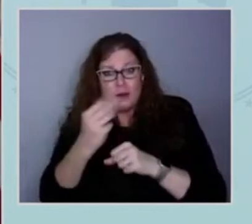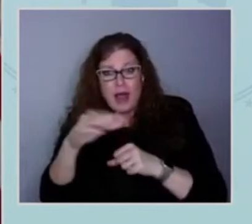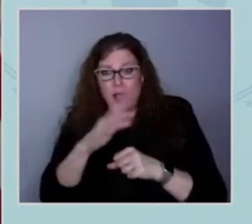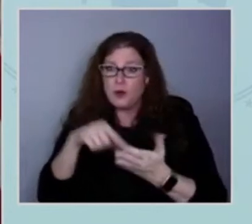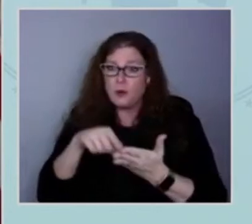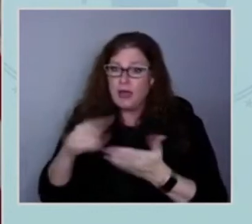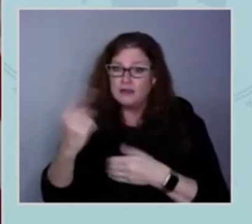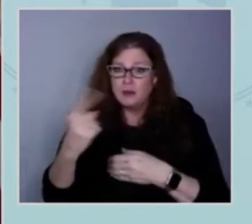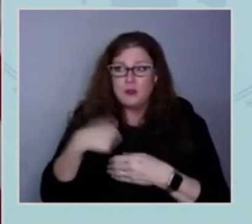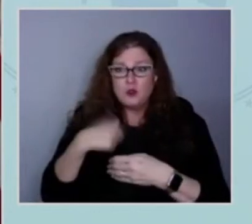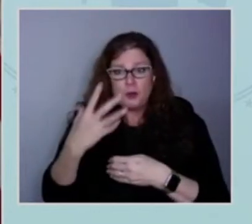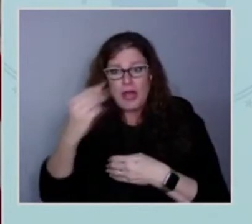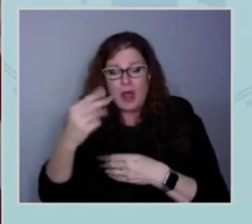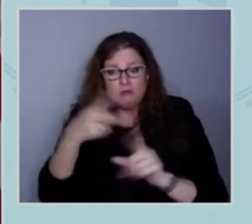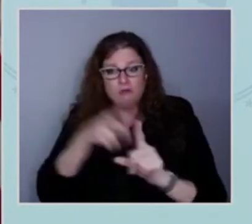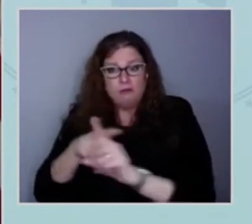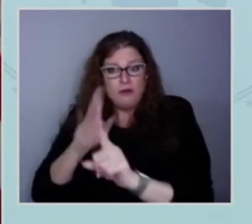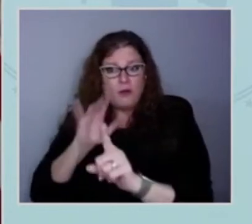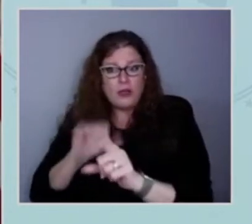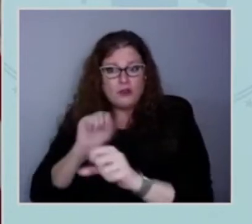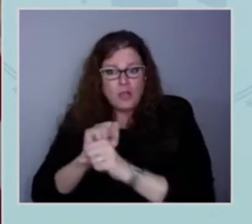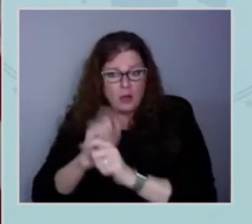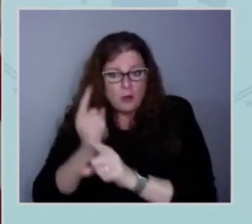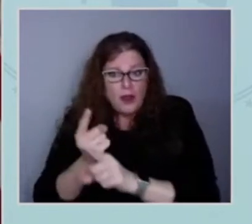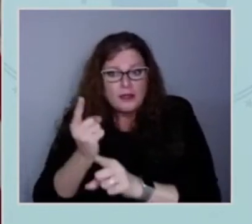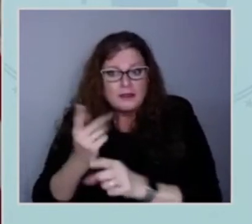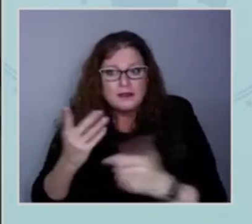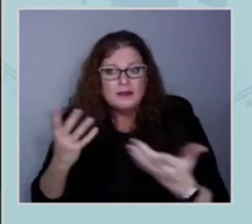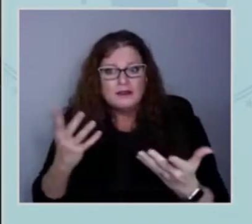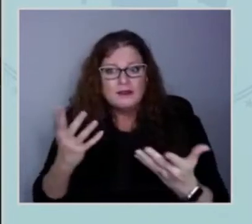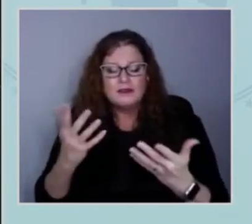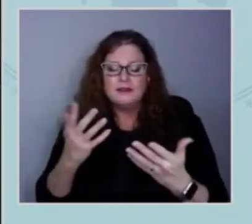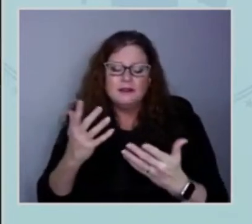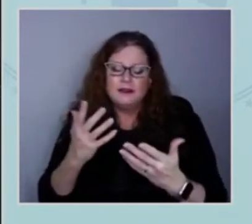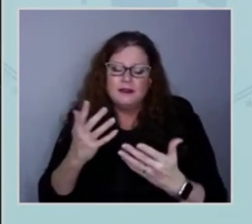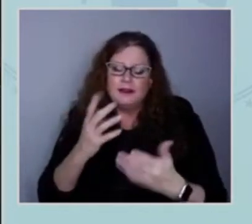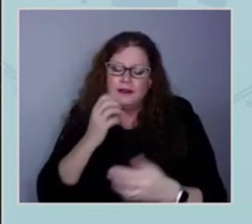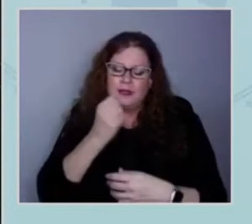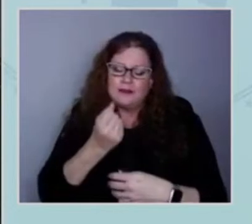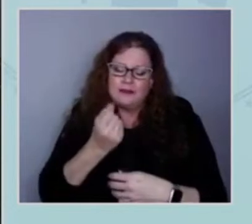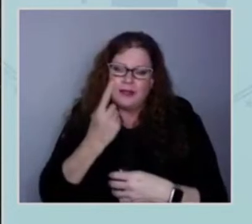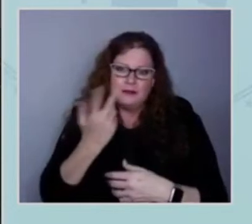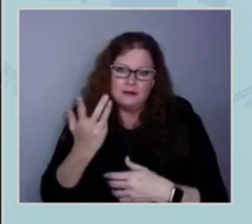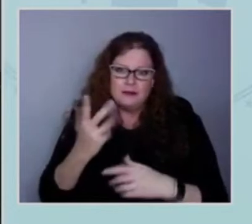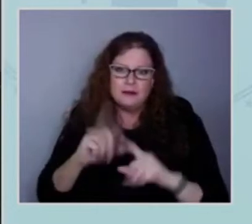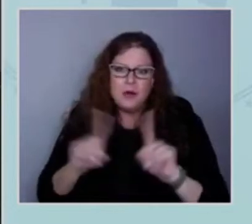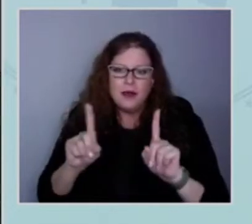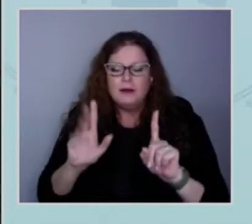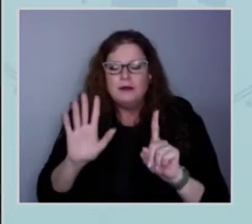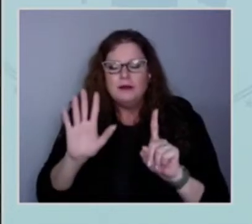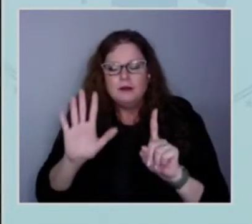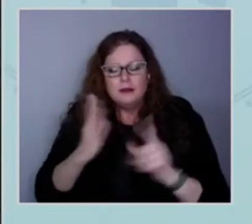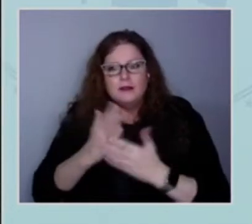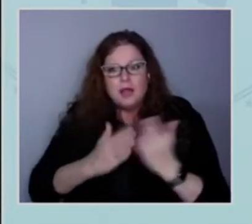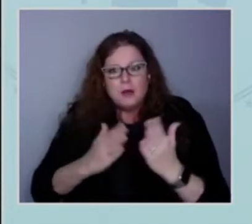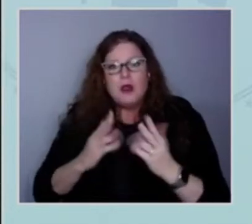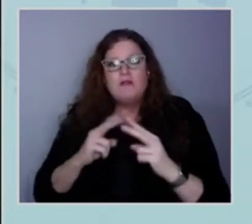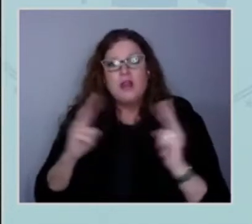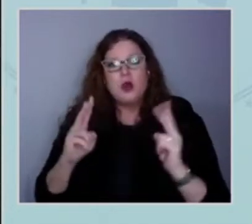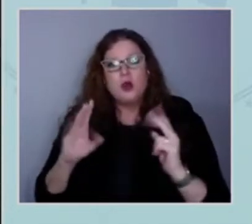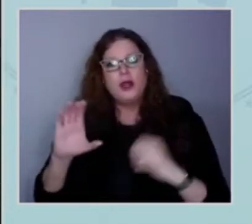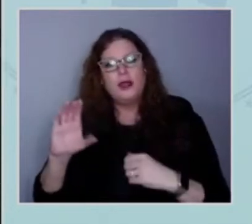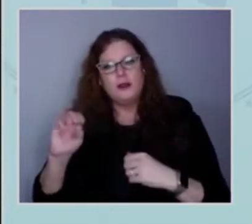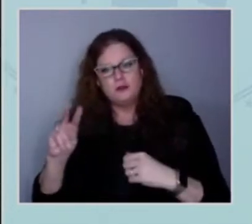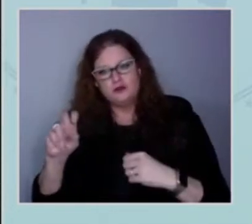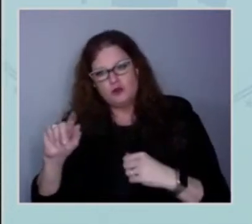job? Every one of you, if there were another job out there that could pay you something, you'd be out applying for it. But it just makes